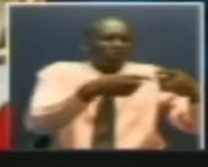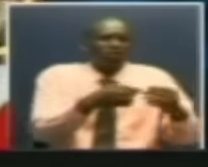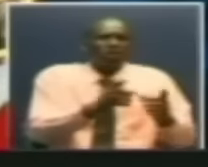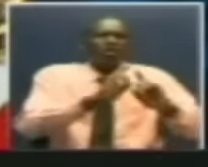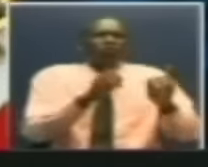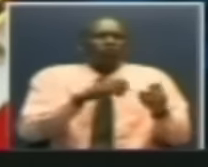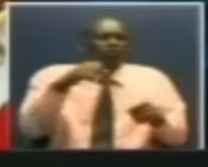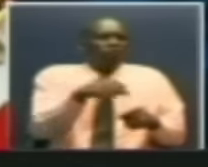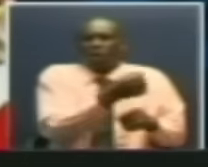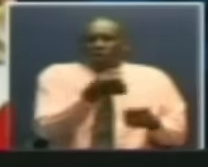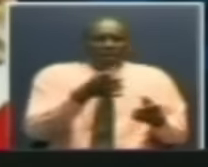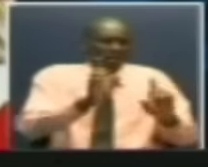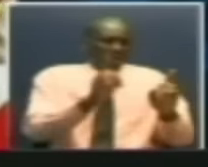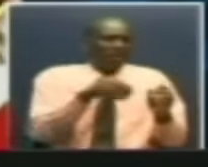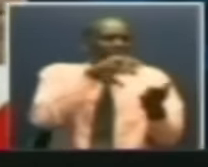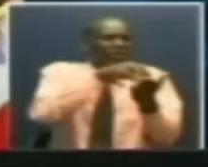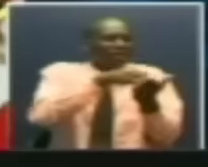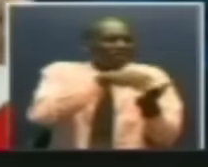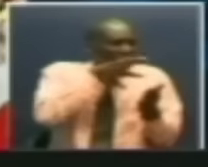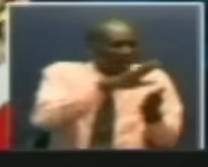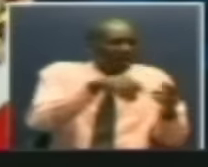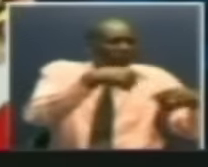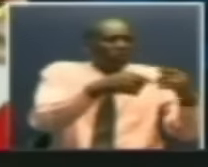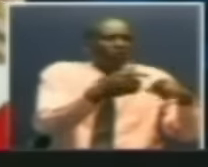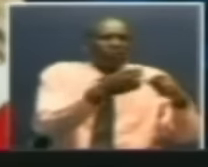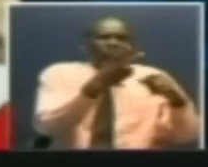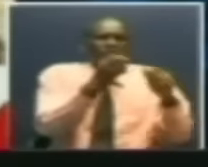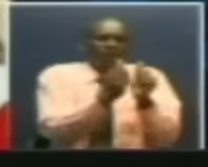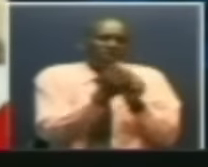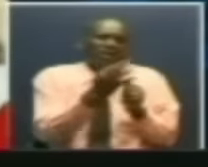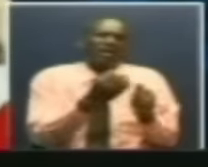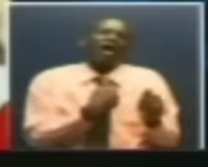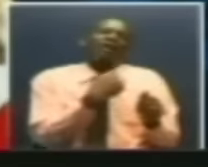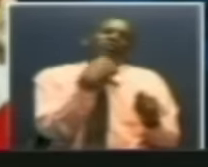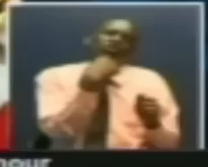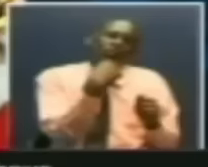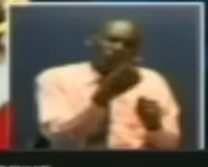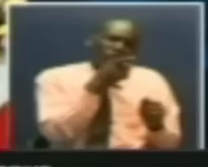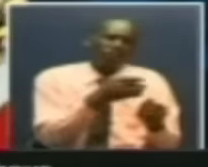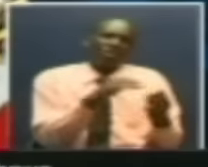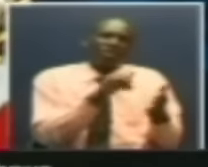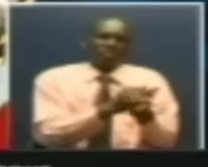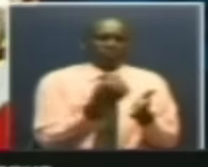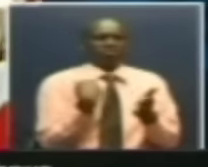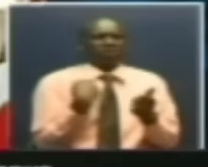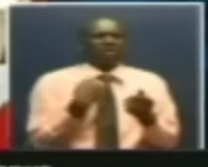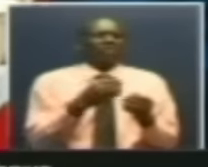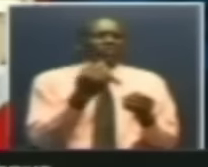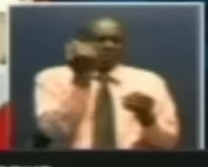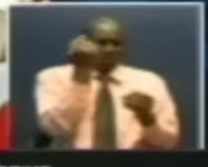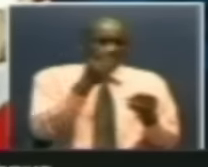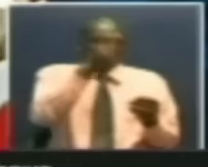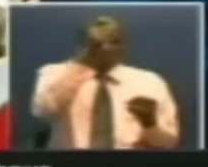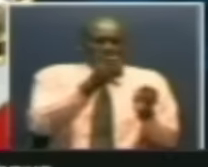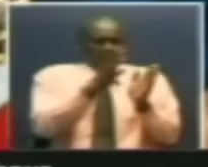not roaming about. His case has been going on since 2013. And I've just told you that recently the magistrate who was handling the